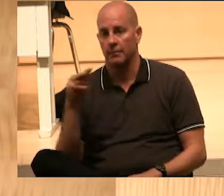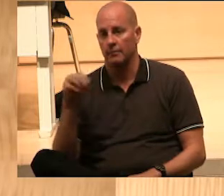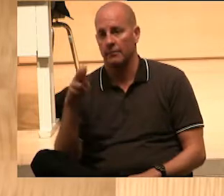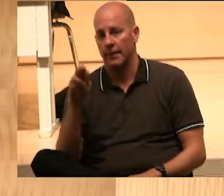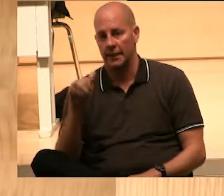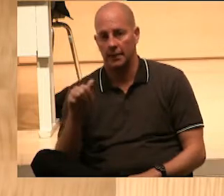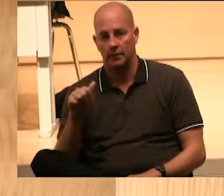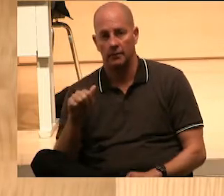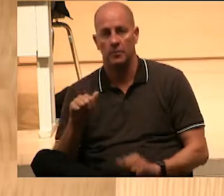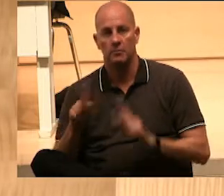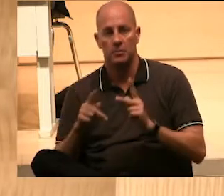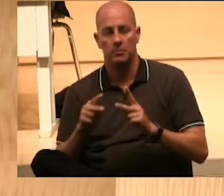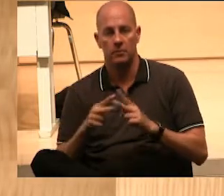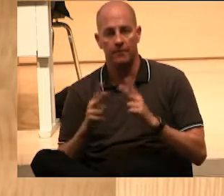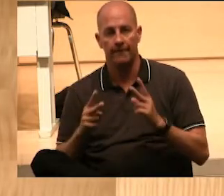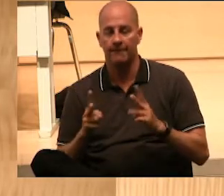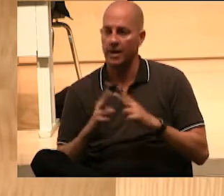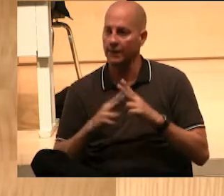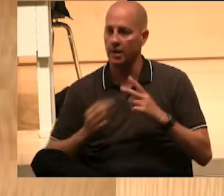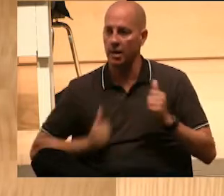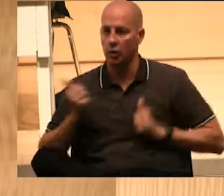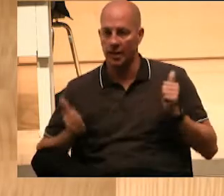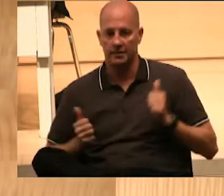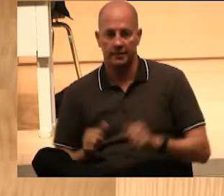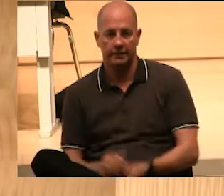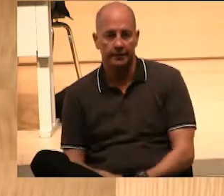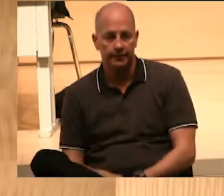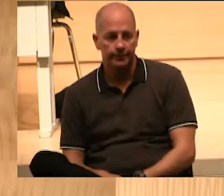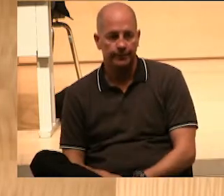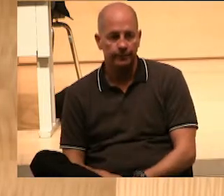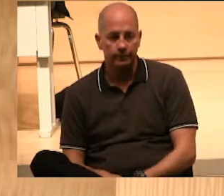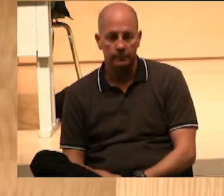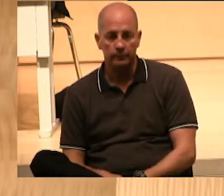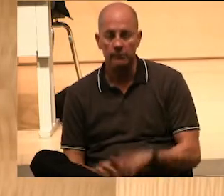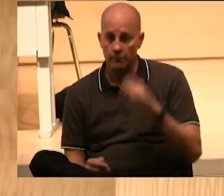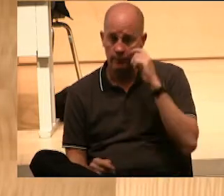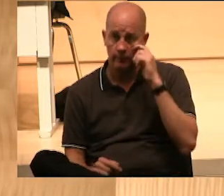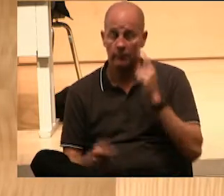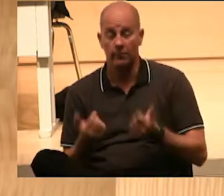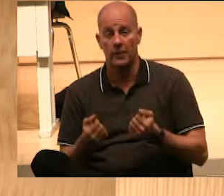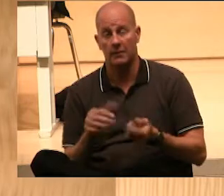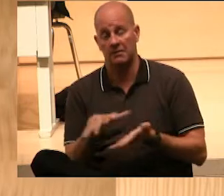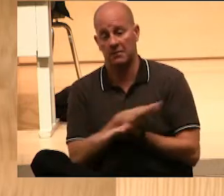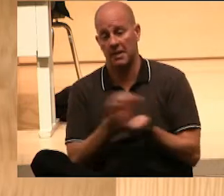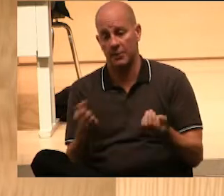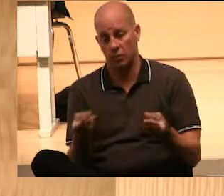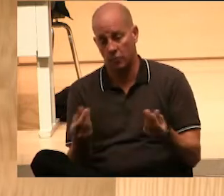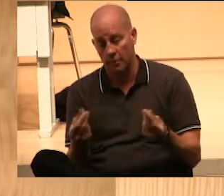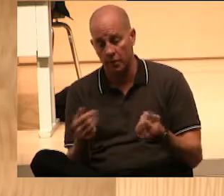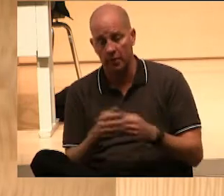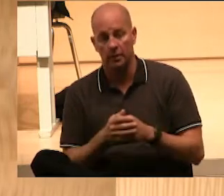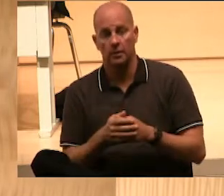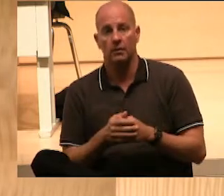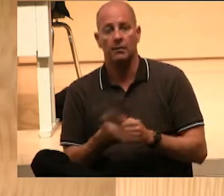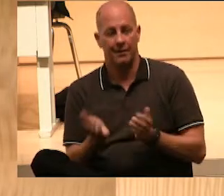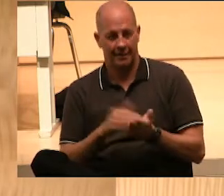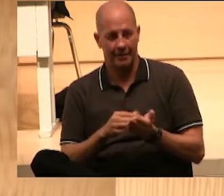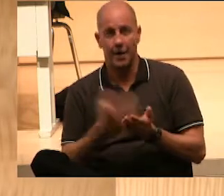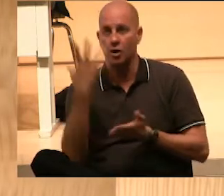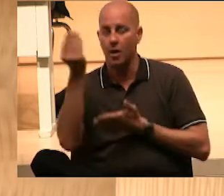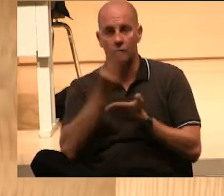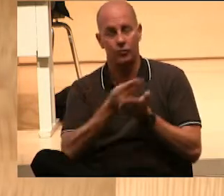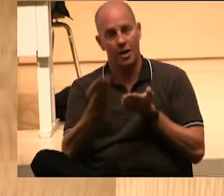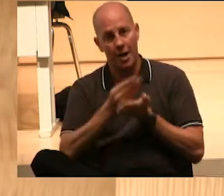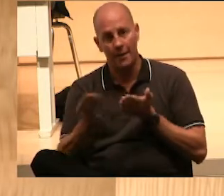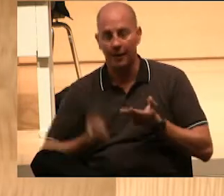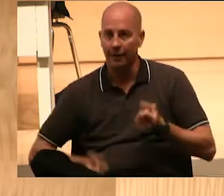can become really aggressive and even assaultive. You can see property damage. Again, as I mentioned, these shopping sprees, which then people can't